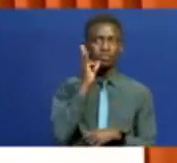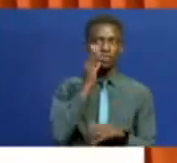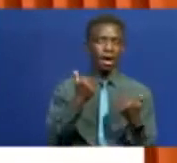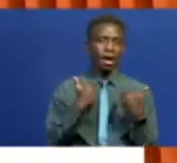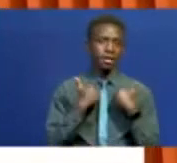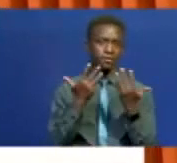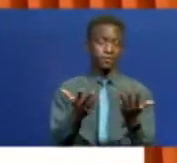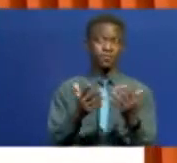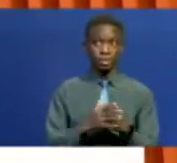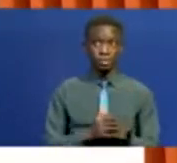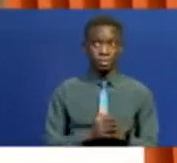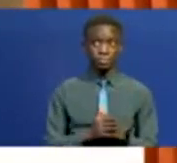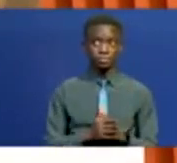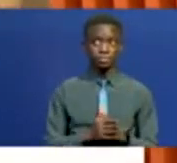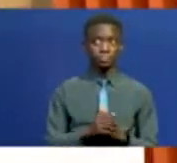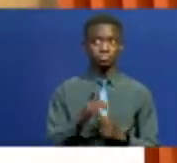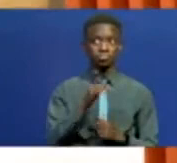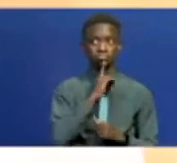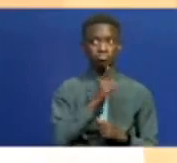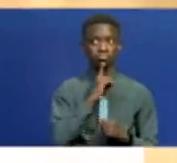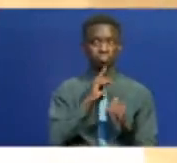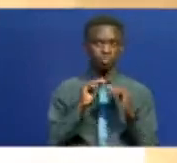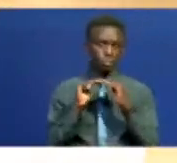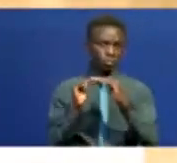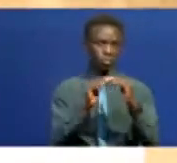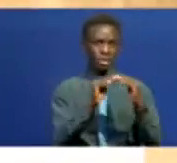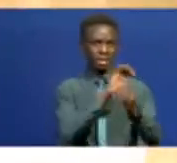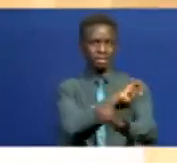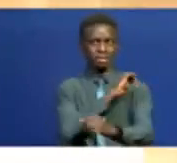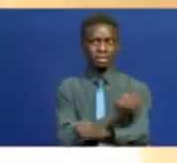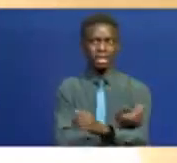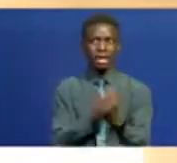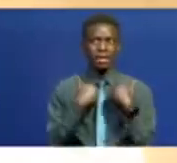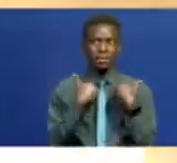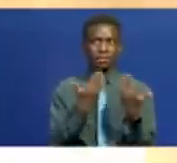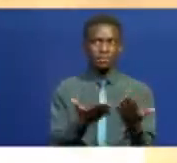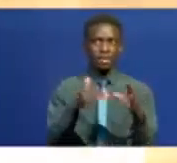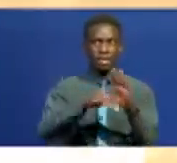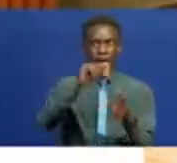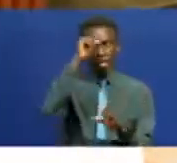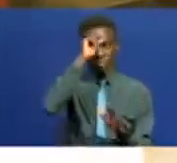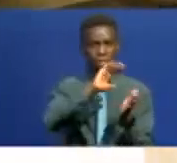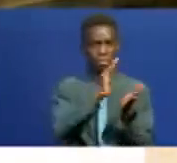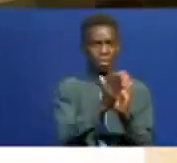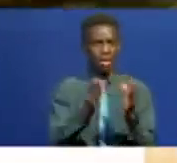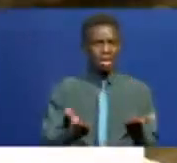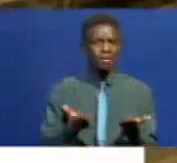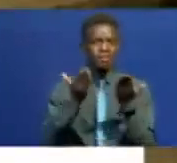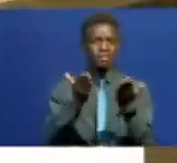retreat noted that synergy was derived from the whole government approach, the model of delivery of services